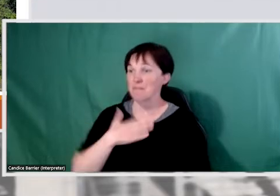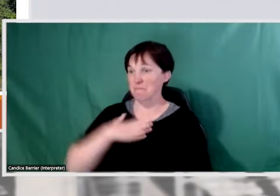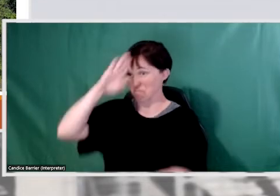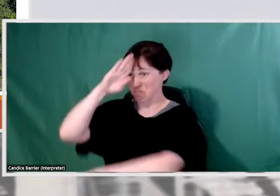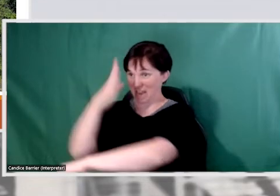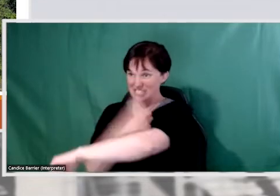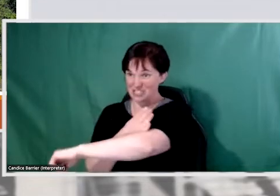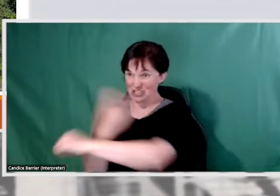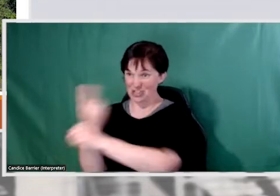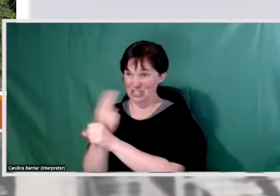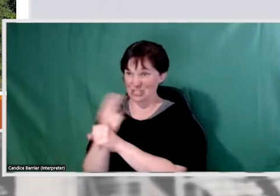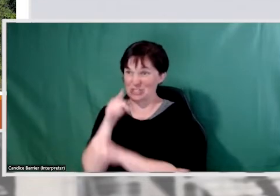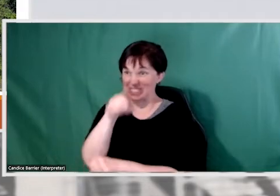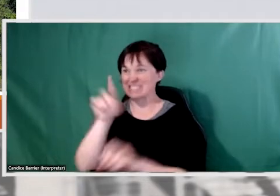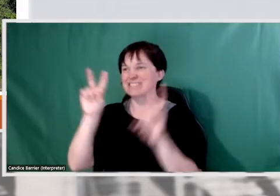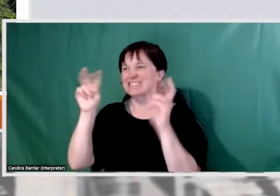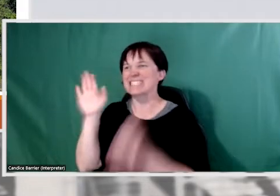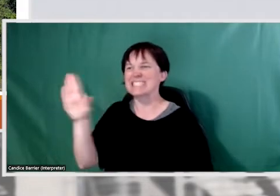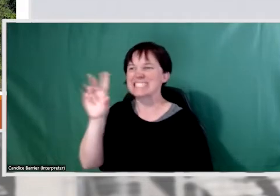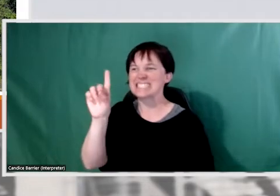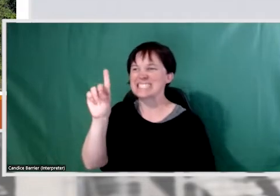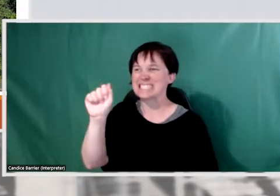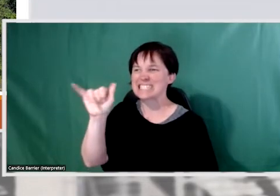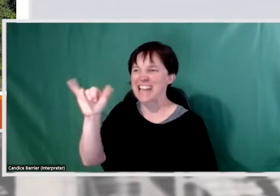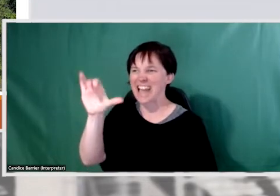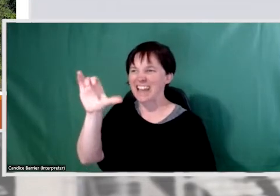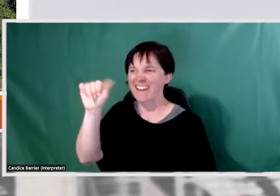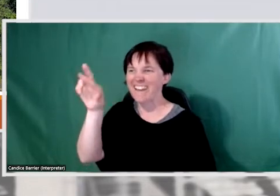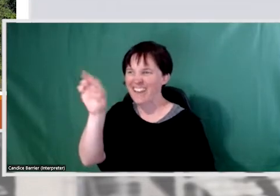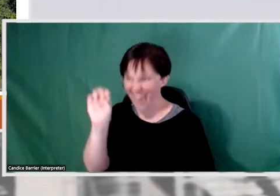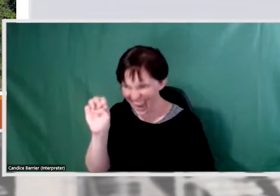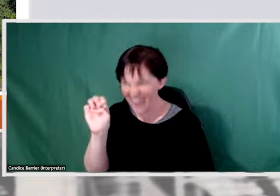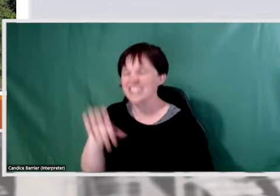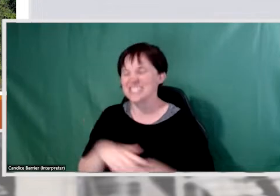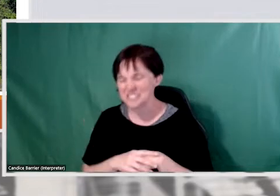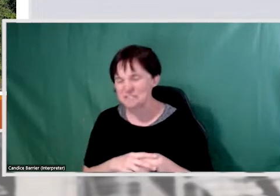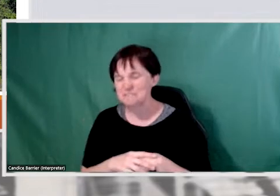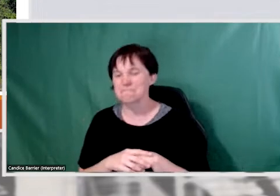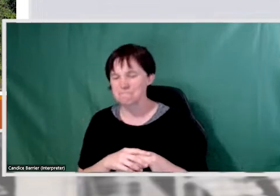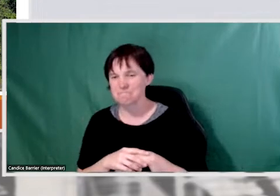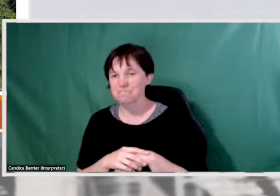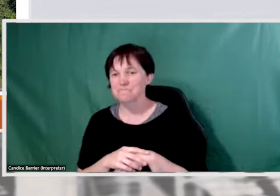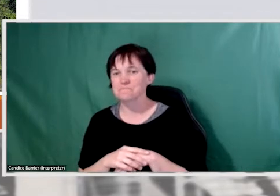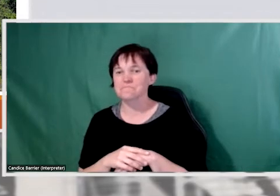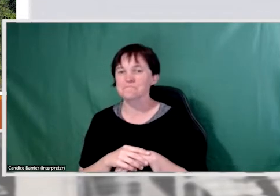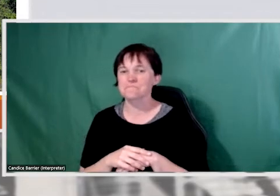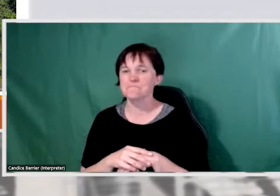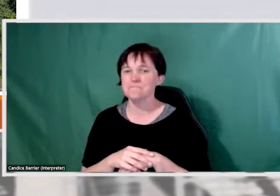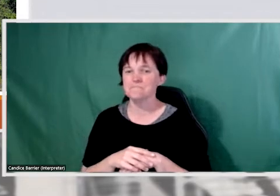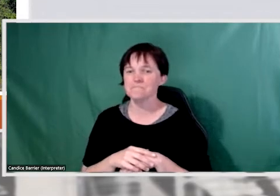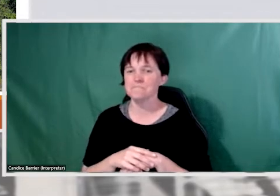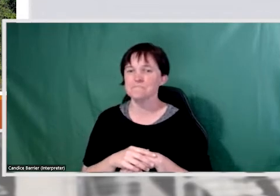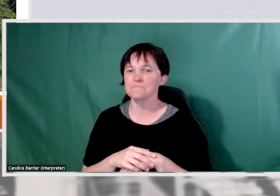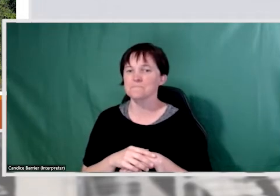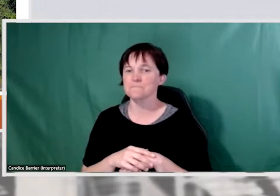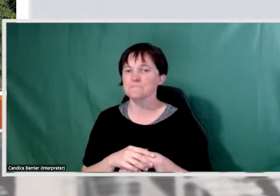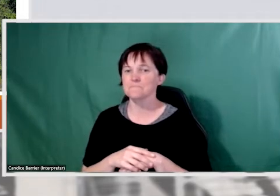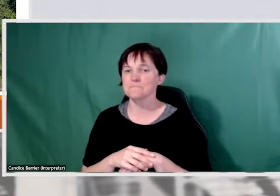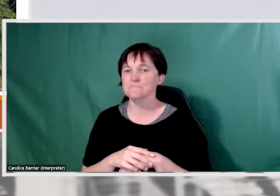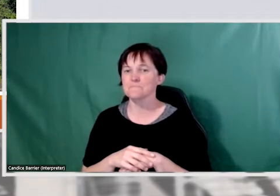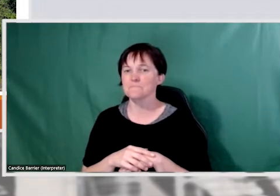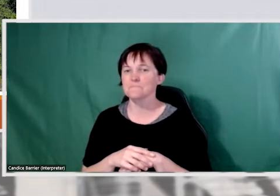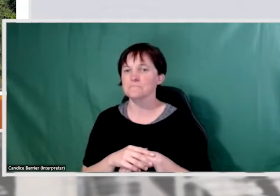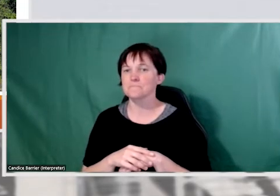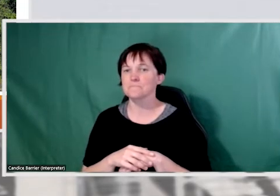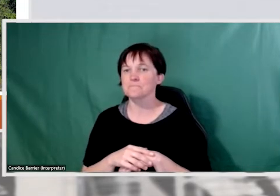pool as his daycare. And so I would say this